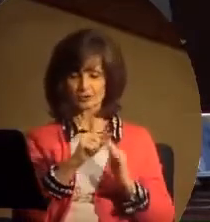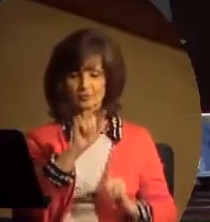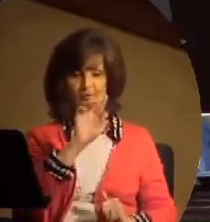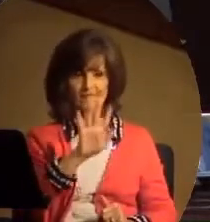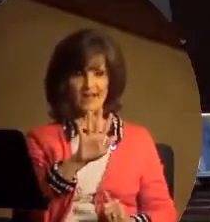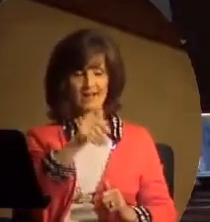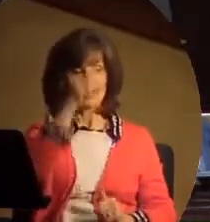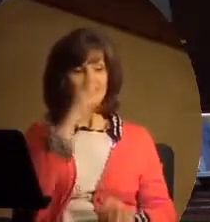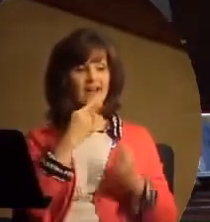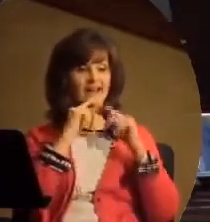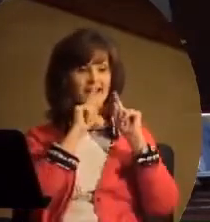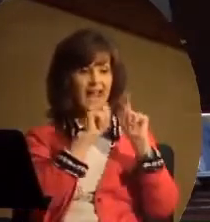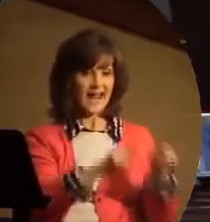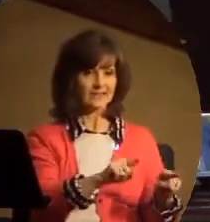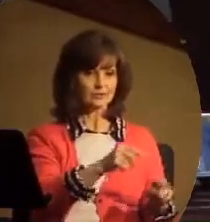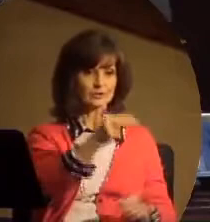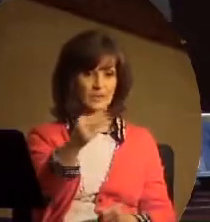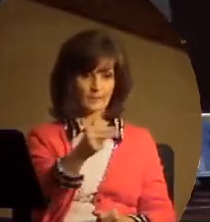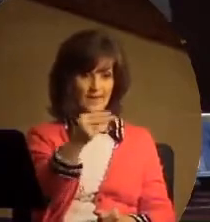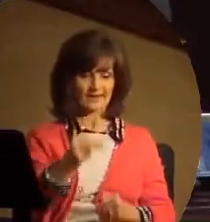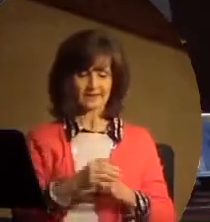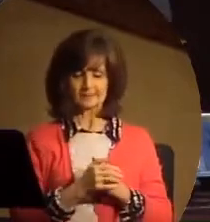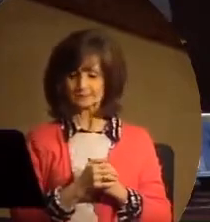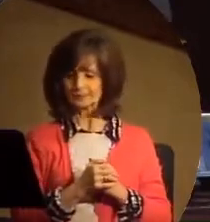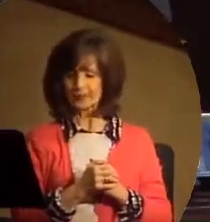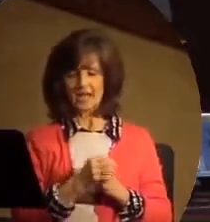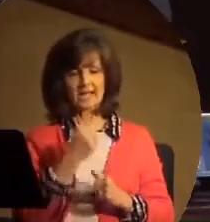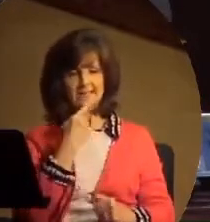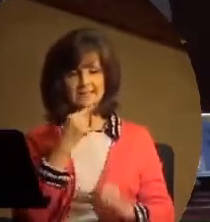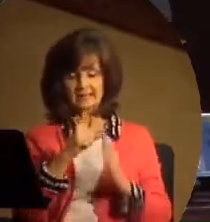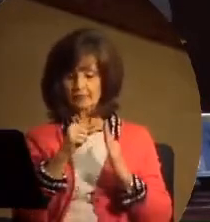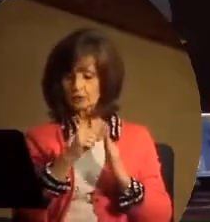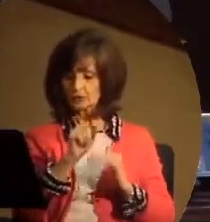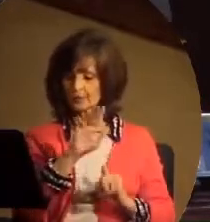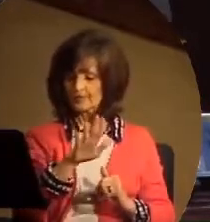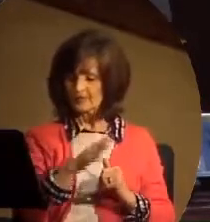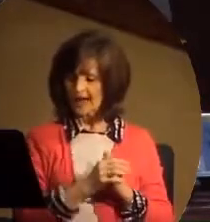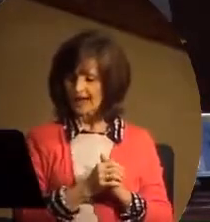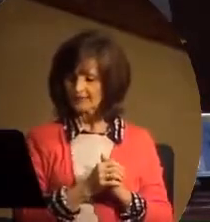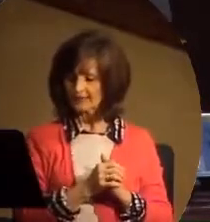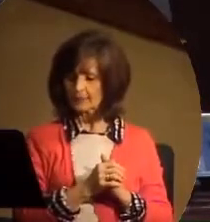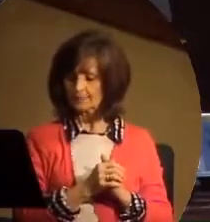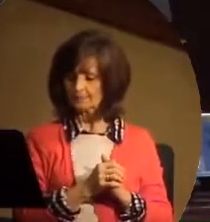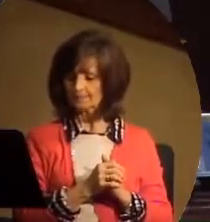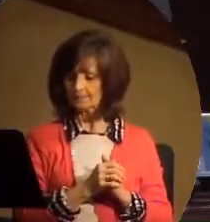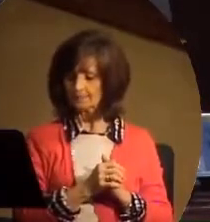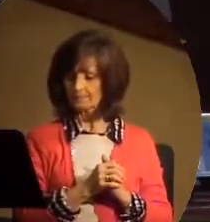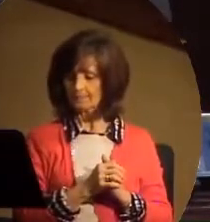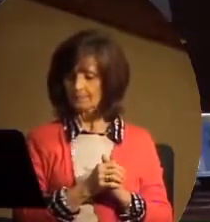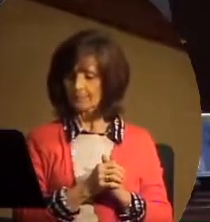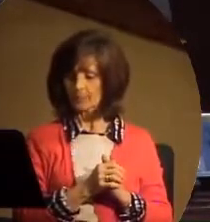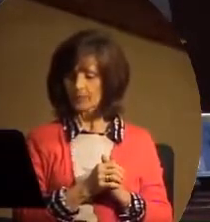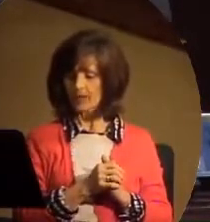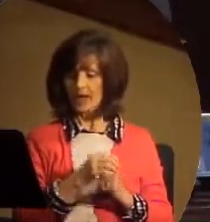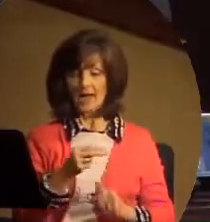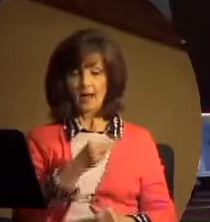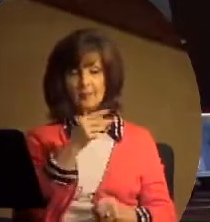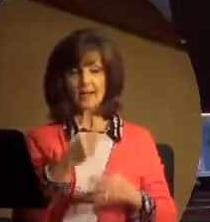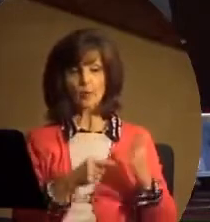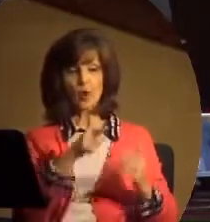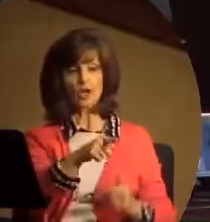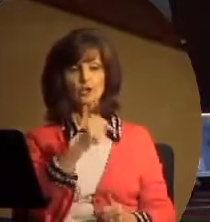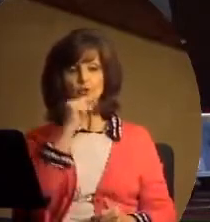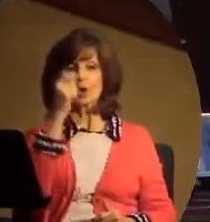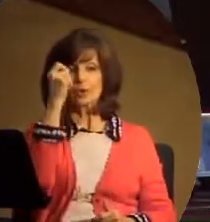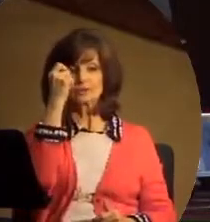1. God answers Habakkuk back. And he says in verse number 5, in essence, Habakkuk, what you don't